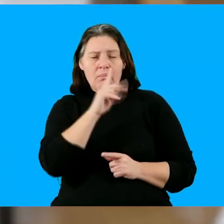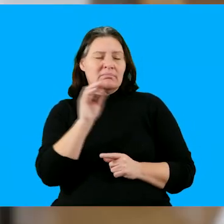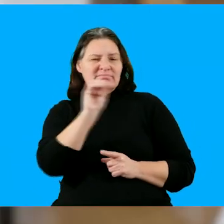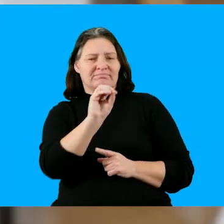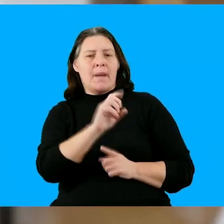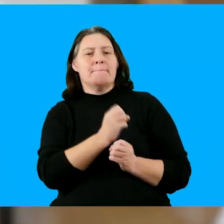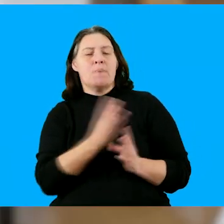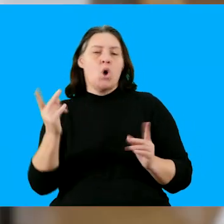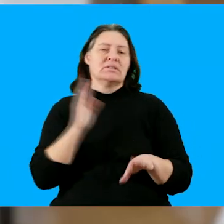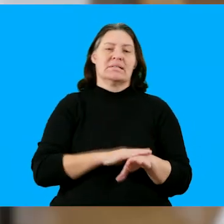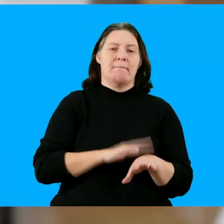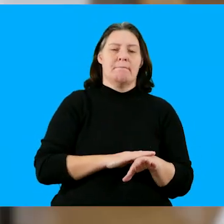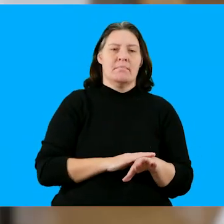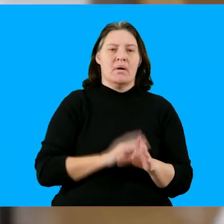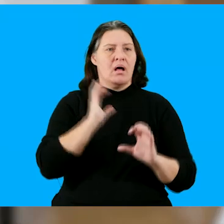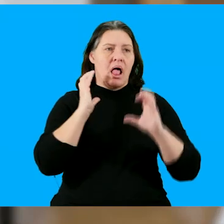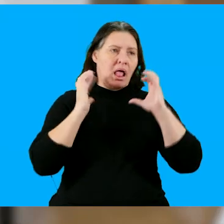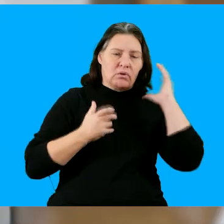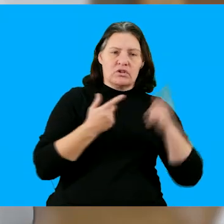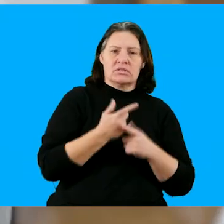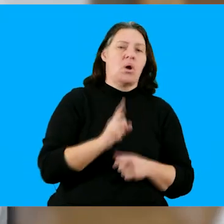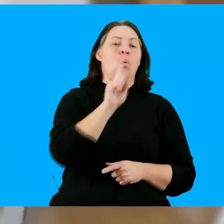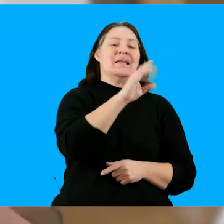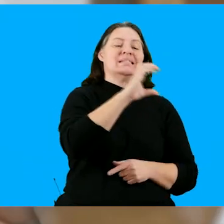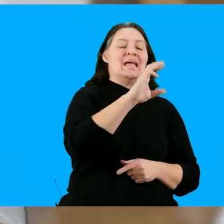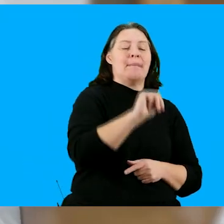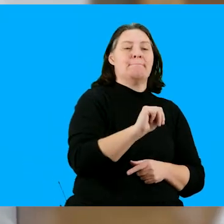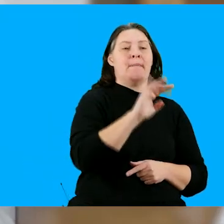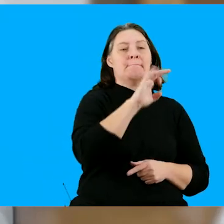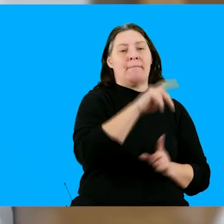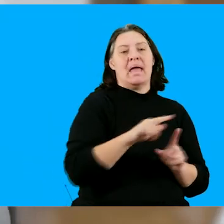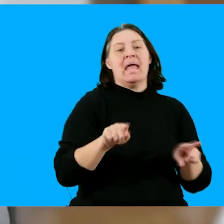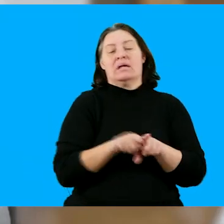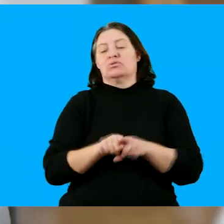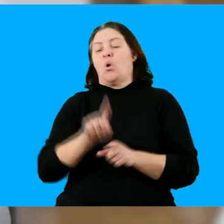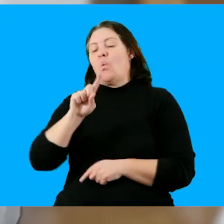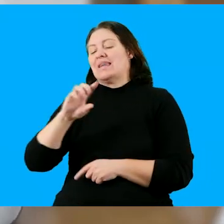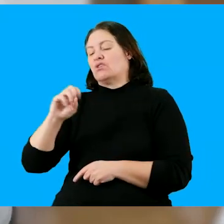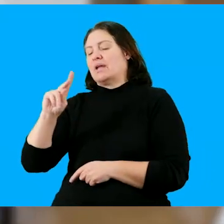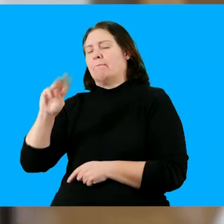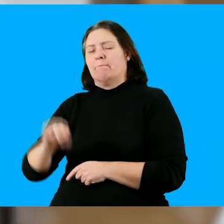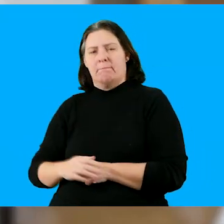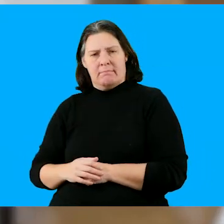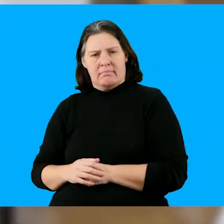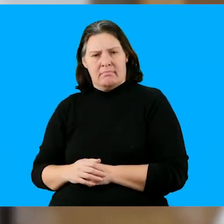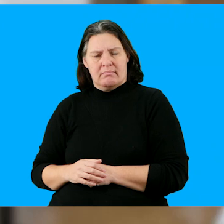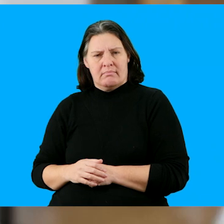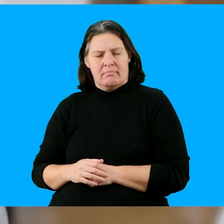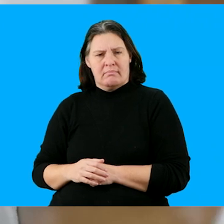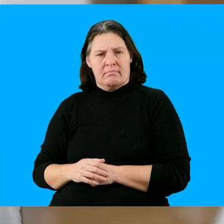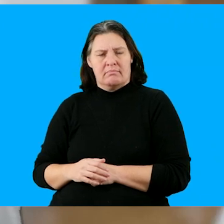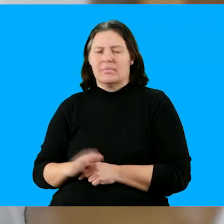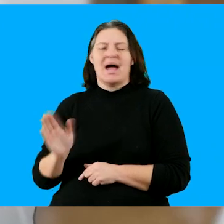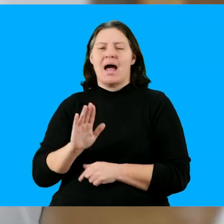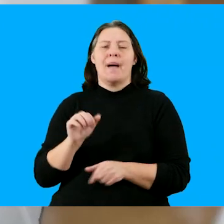noticed that most of the time learners mix up. For example, they say 1 centimeter on the map equals to 100 kilometers, for example. Okay,